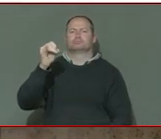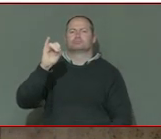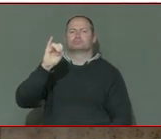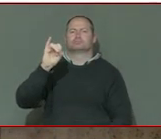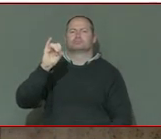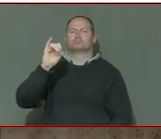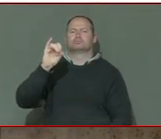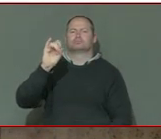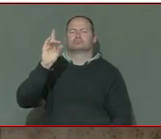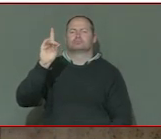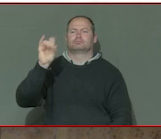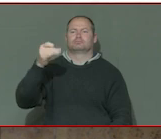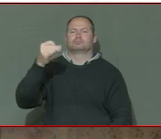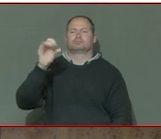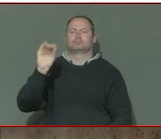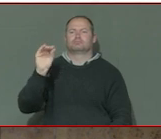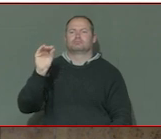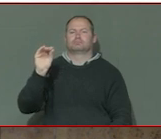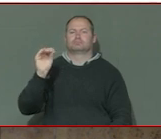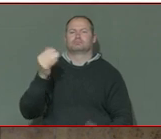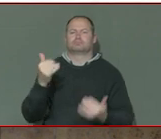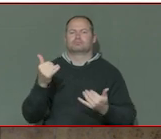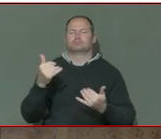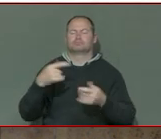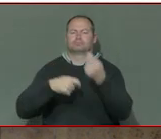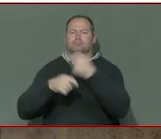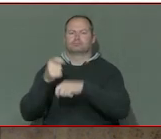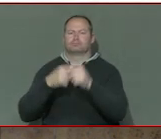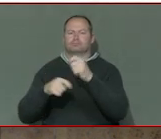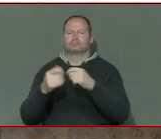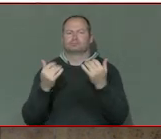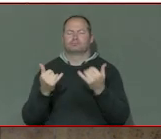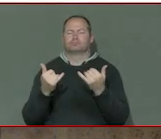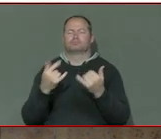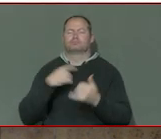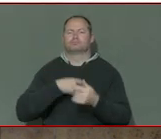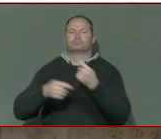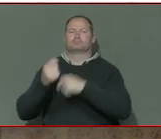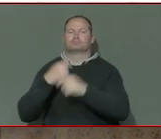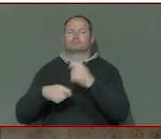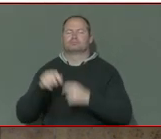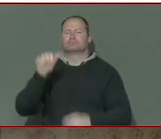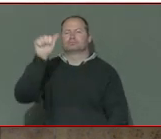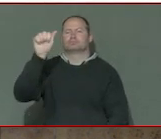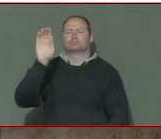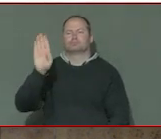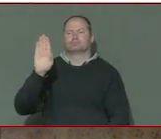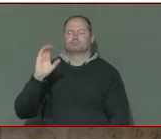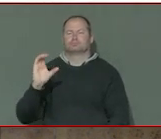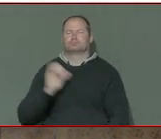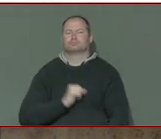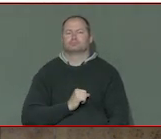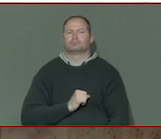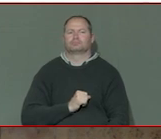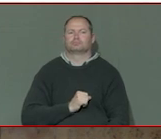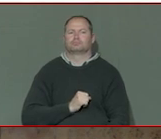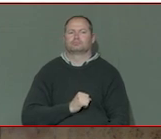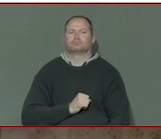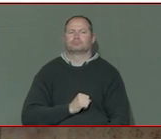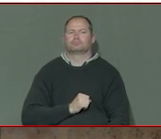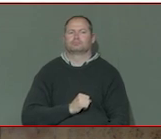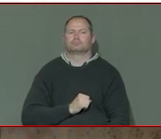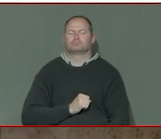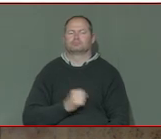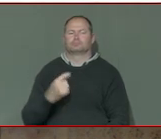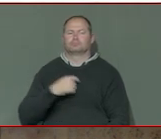column, and we only sell on to 3 debtors, A, B, and C. For A, we sold 100 Rand, B, 200 Rand,